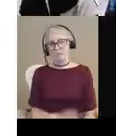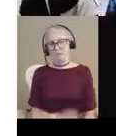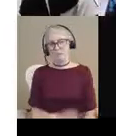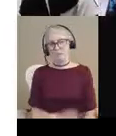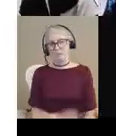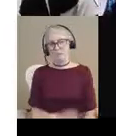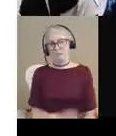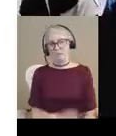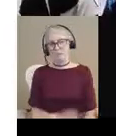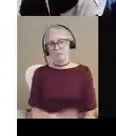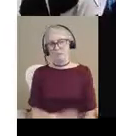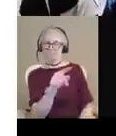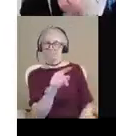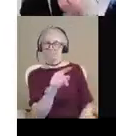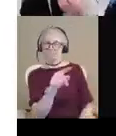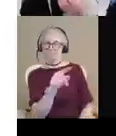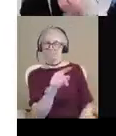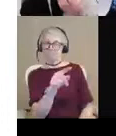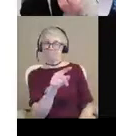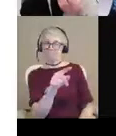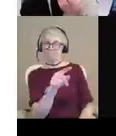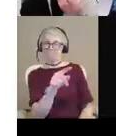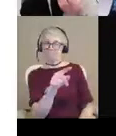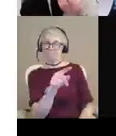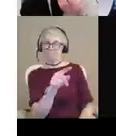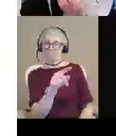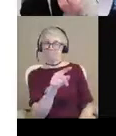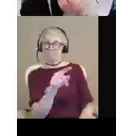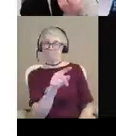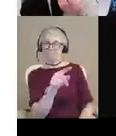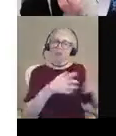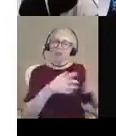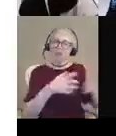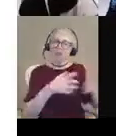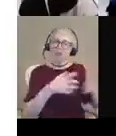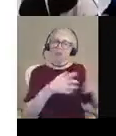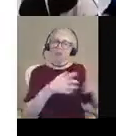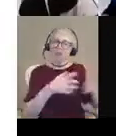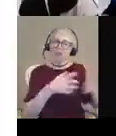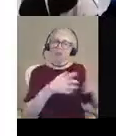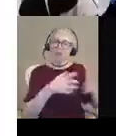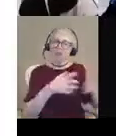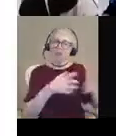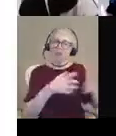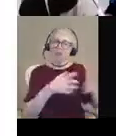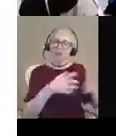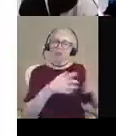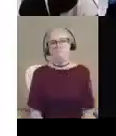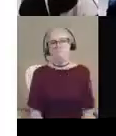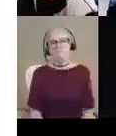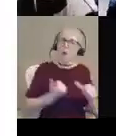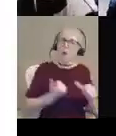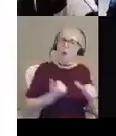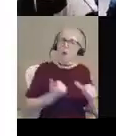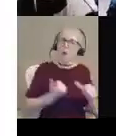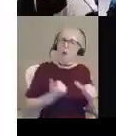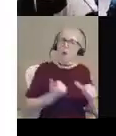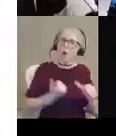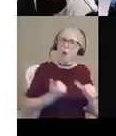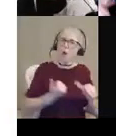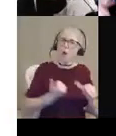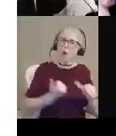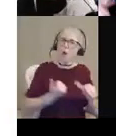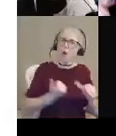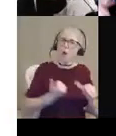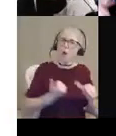tools. So I think one of the things that if you're not familiar with our industry is just really the absolute astonishing amount of authoring tools that